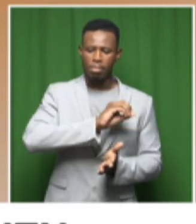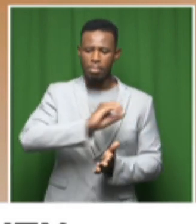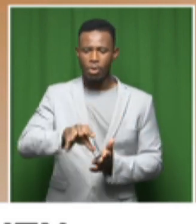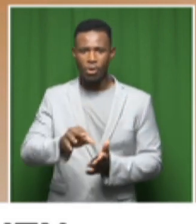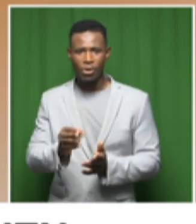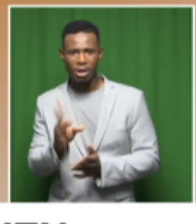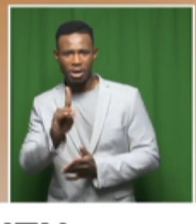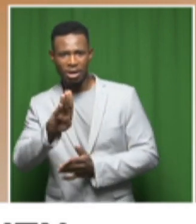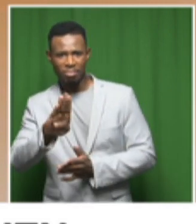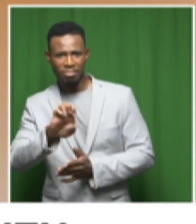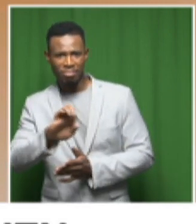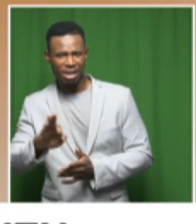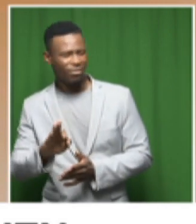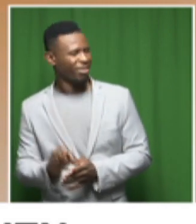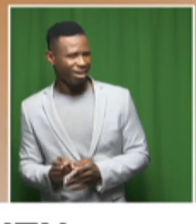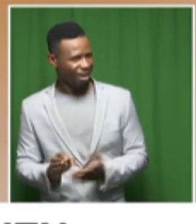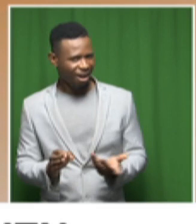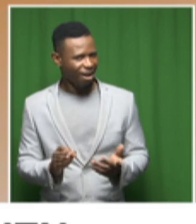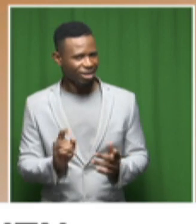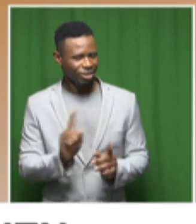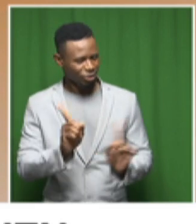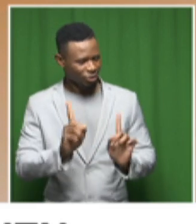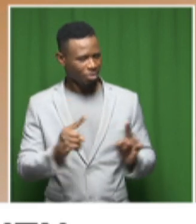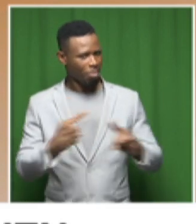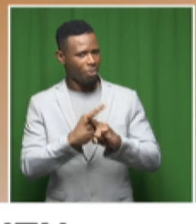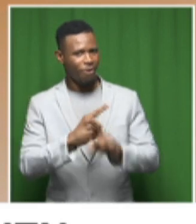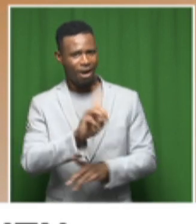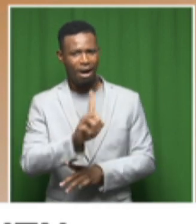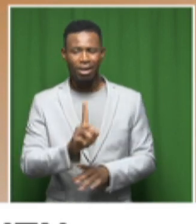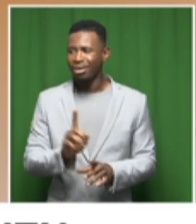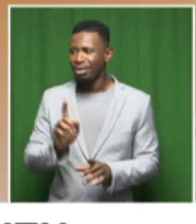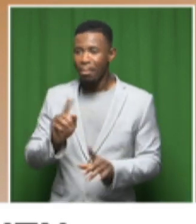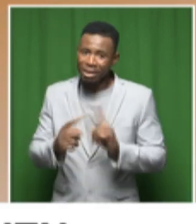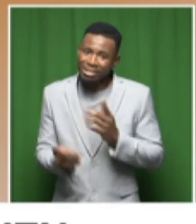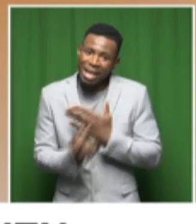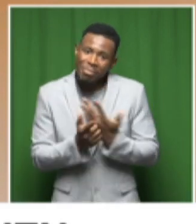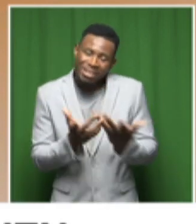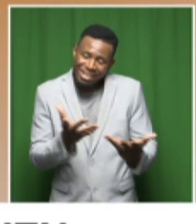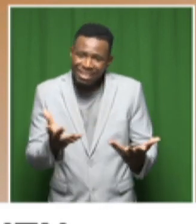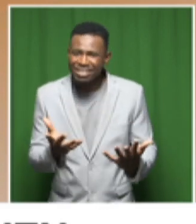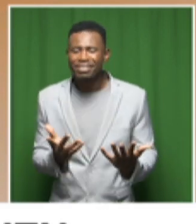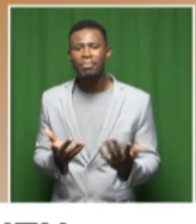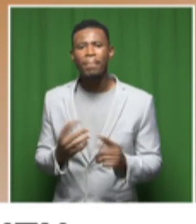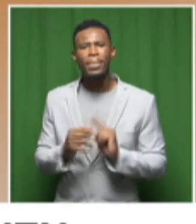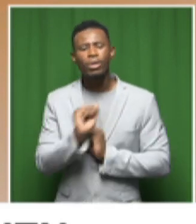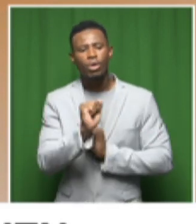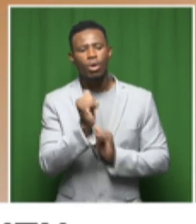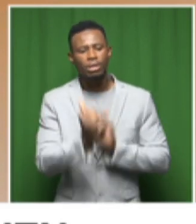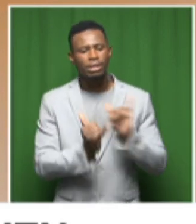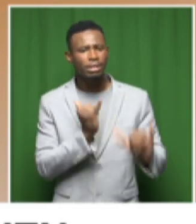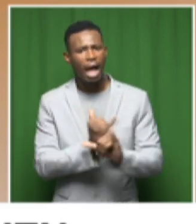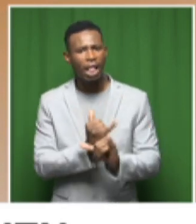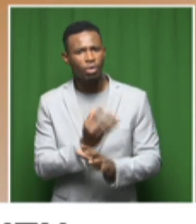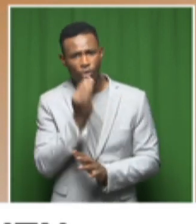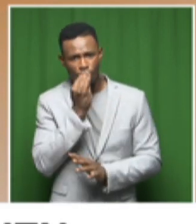it happens. Anyway, how would you describe your style of cooking and the food and the recipes that you